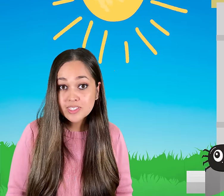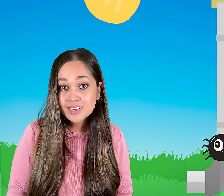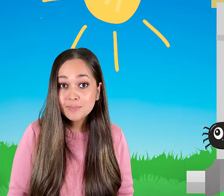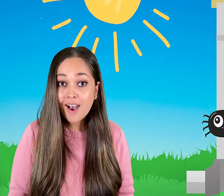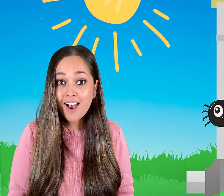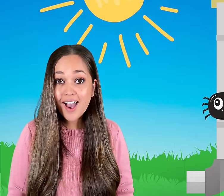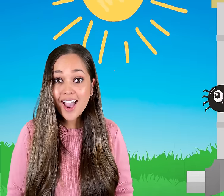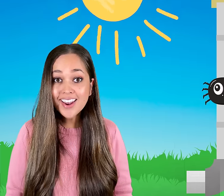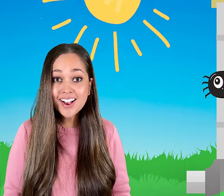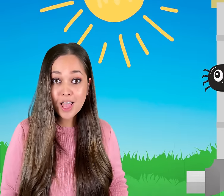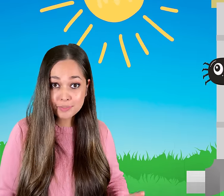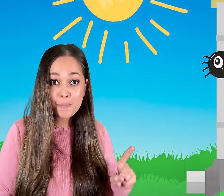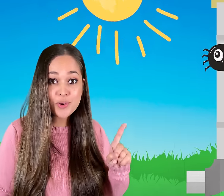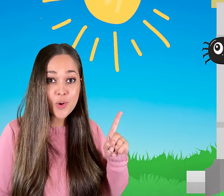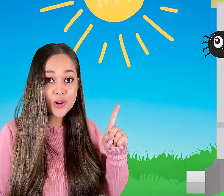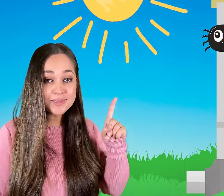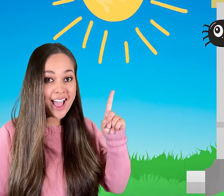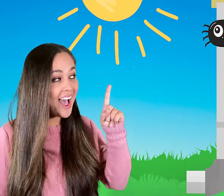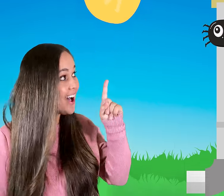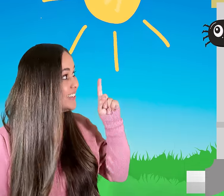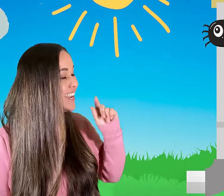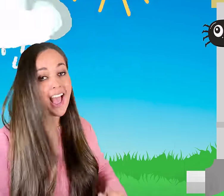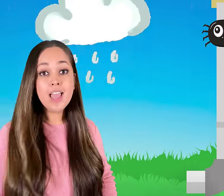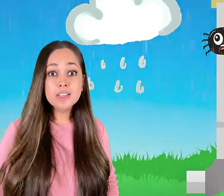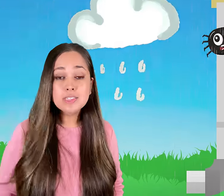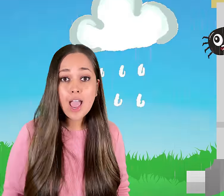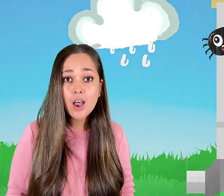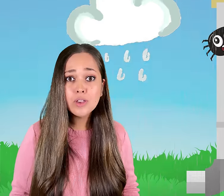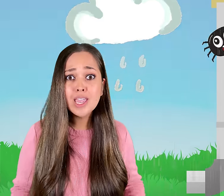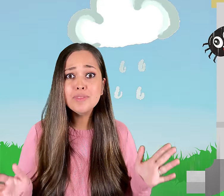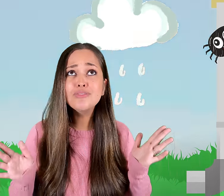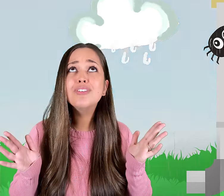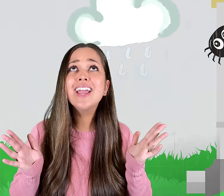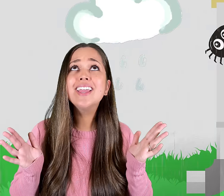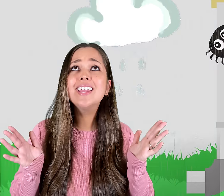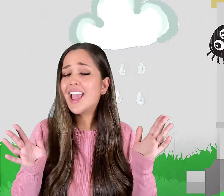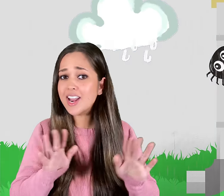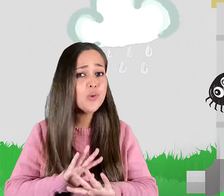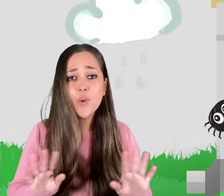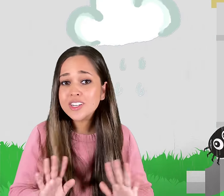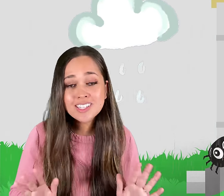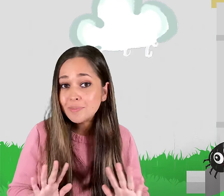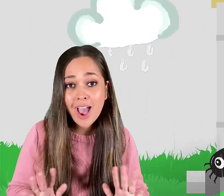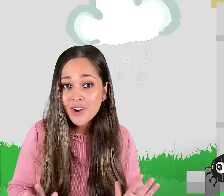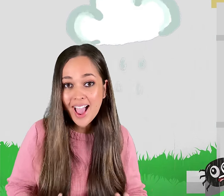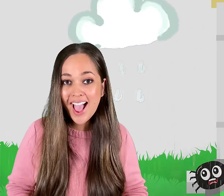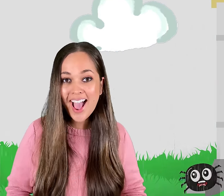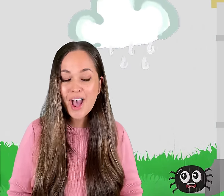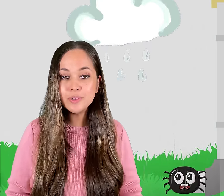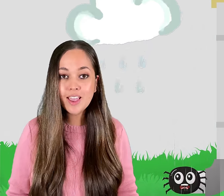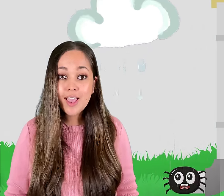Incy Wincy Spider climbed up the water spout. Down came the rain and washed the